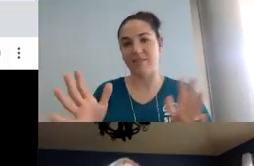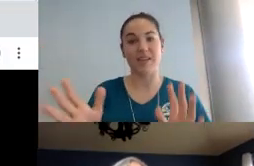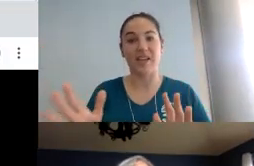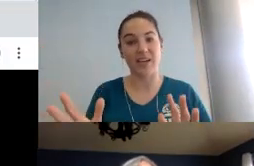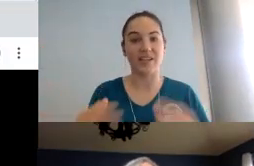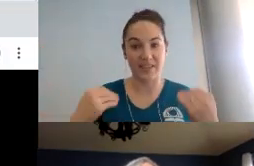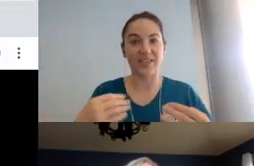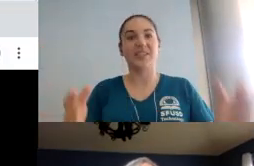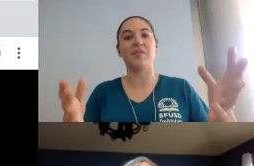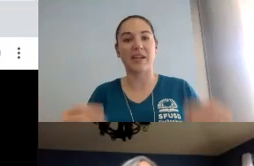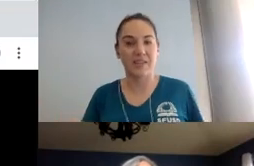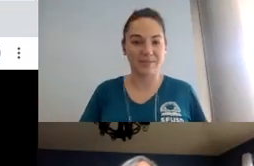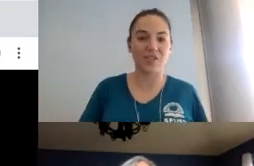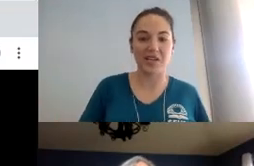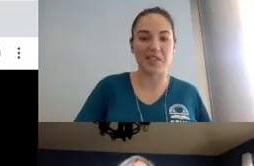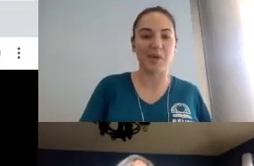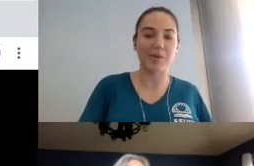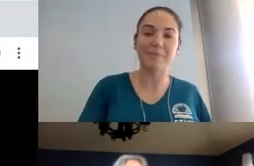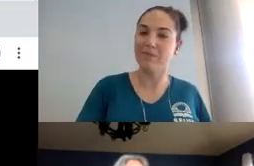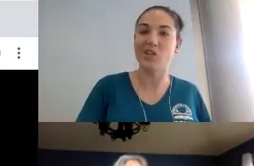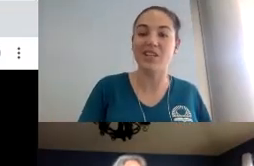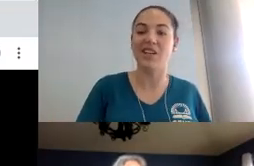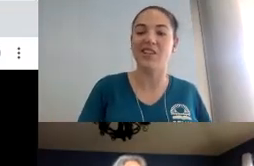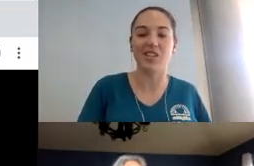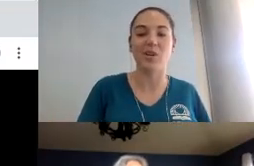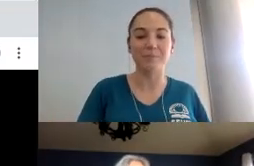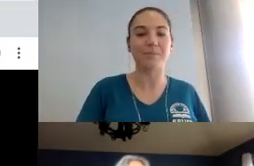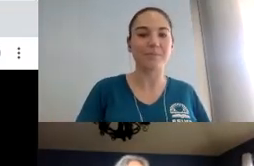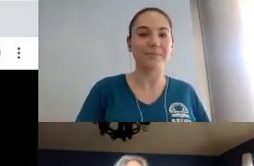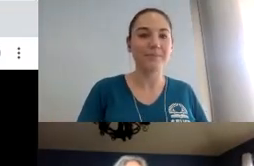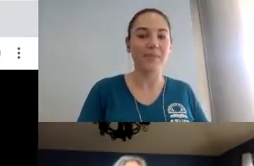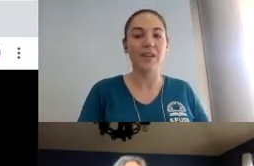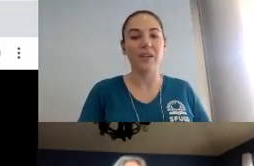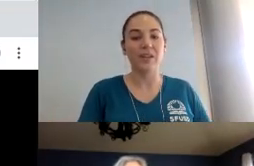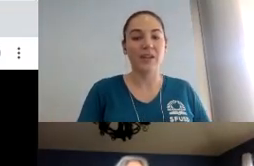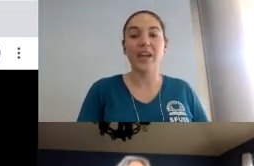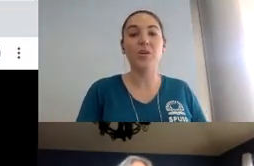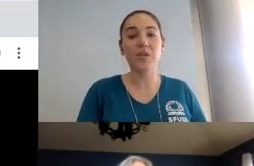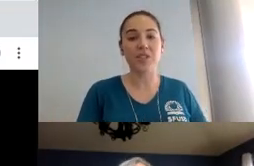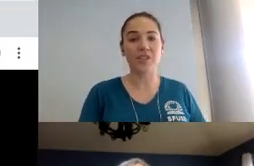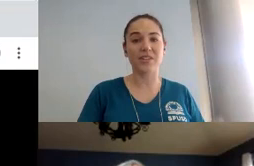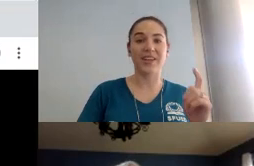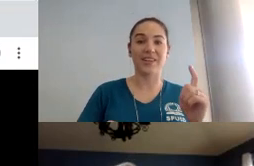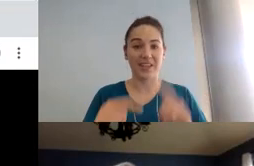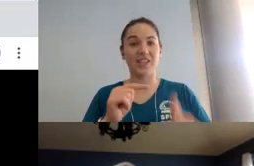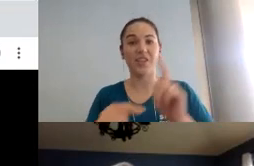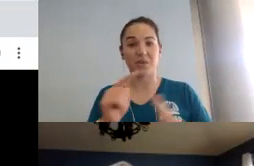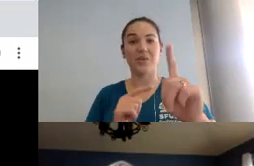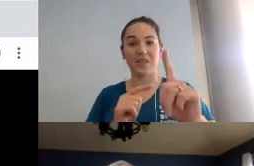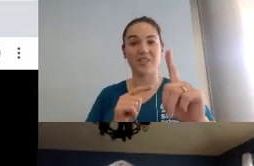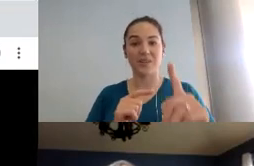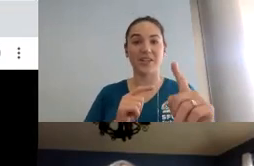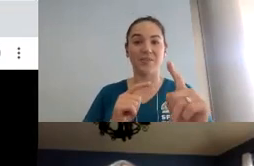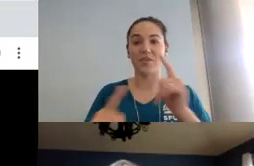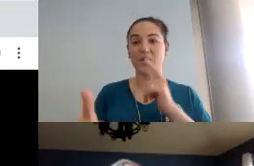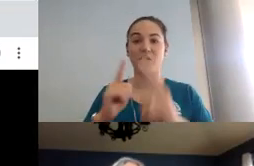permissions. They can't edit it unless I give it back to them, just like a piece of paper. So it's just like a good thing to know. And you can return like an individual